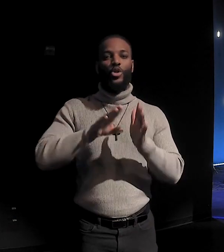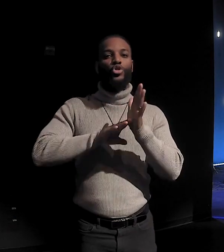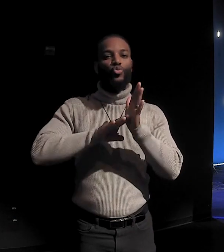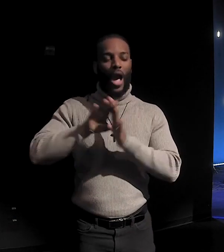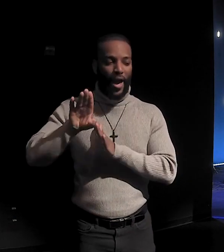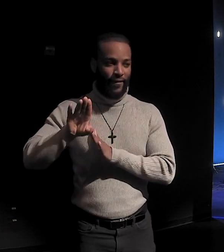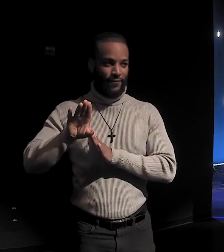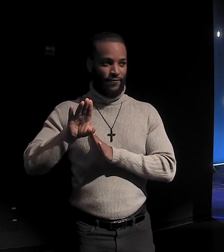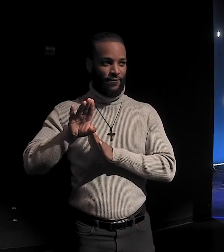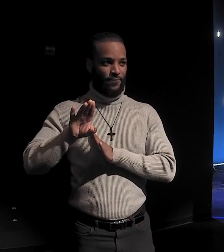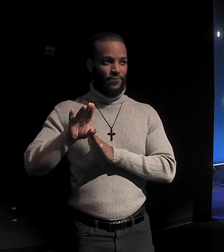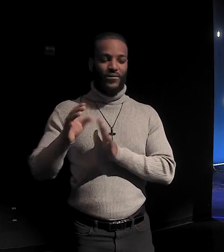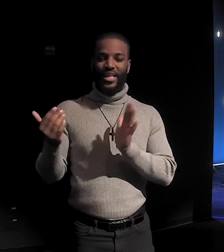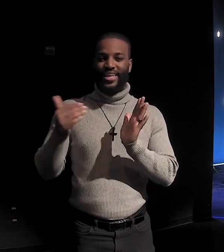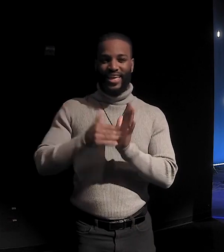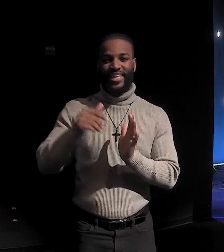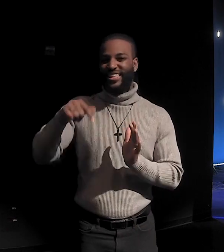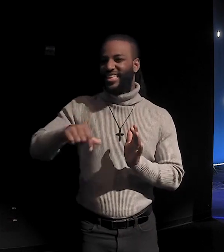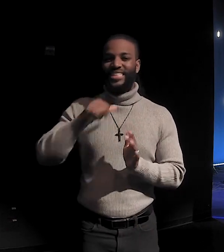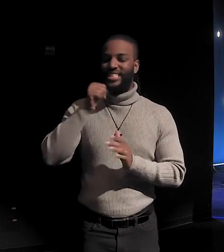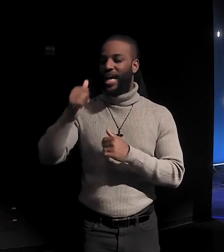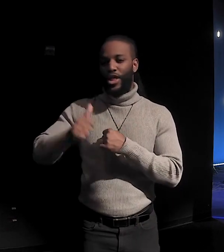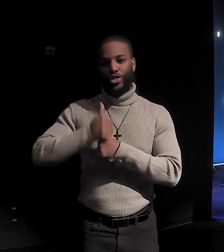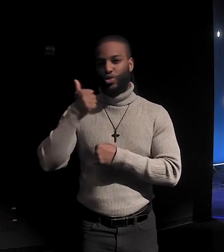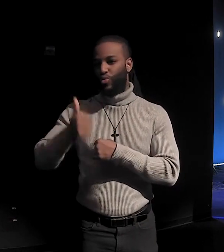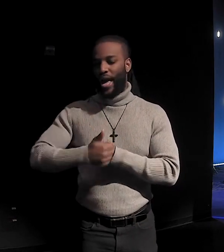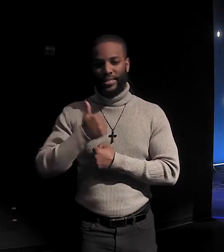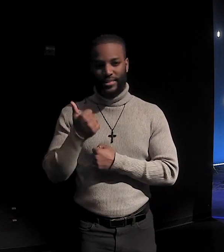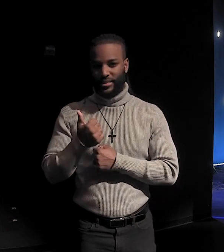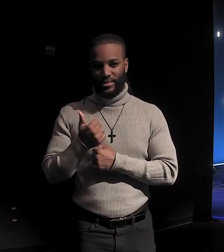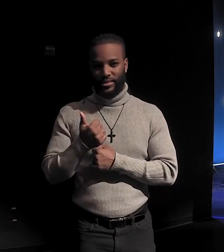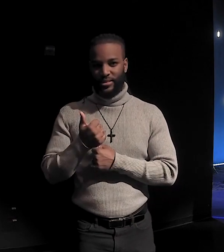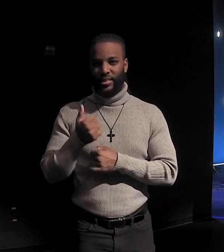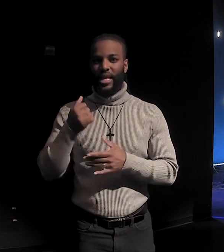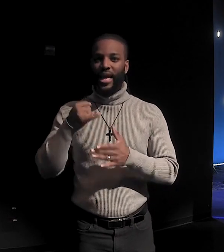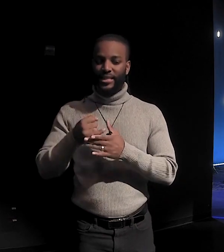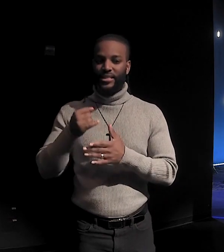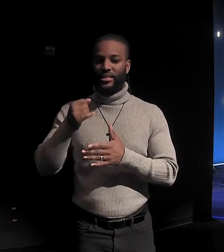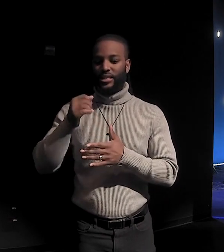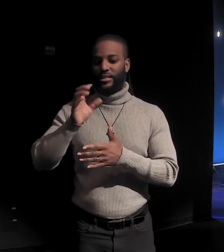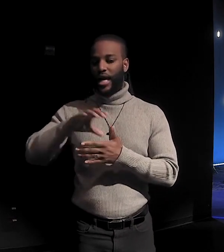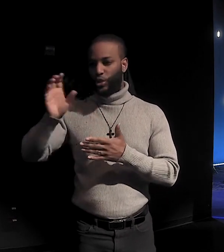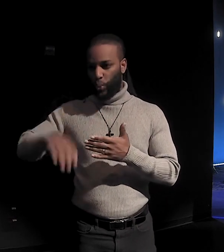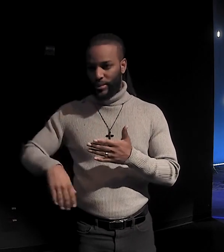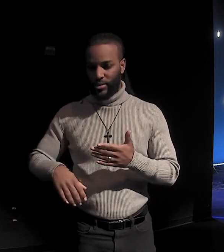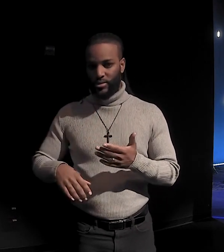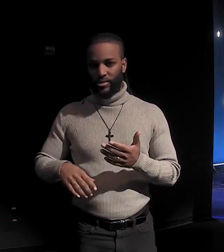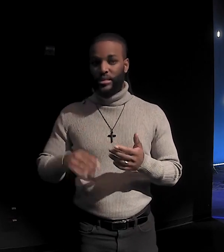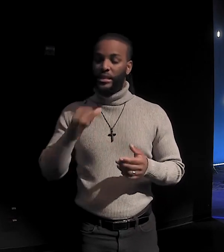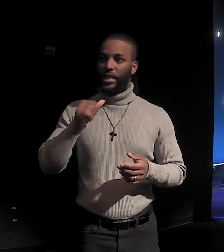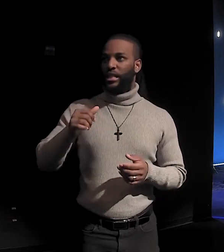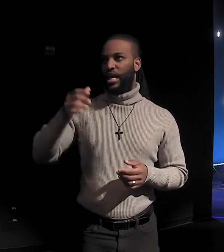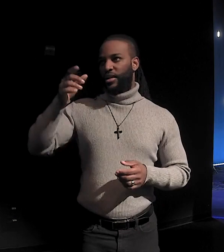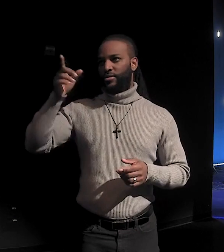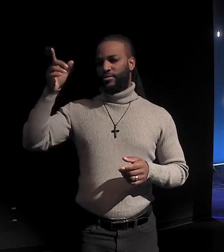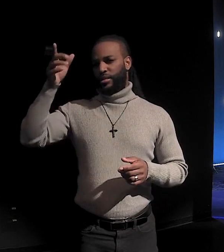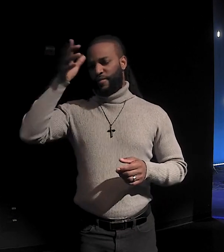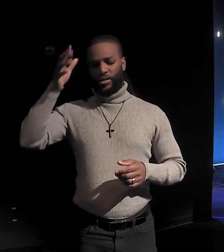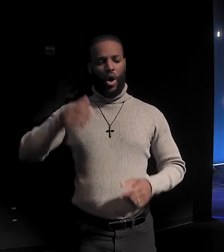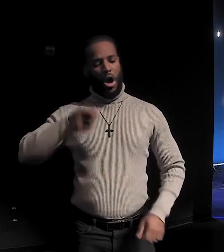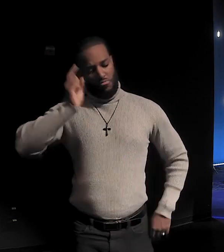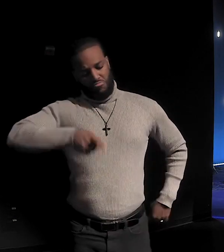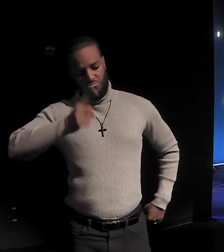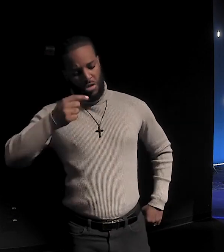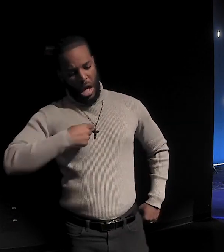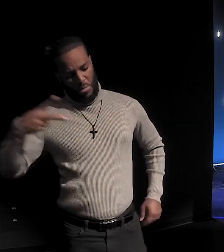And again, this is not a threat. It's a consequence. This isn't our good Father in heaven going, oh, I'm gonna cut